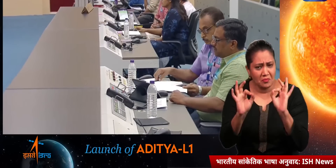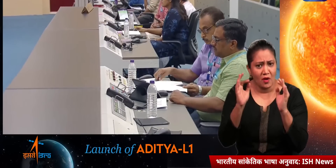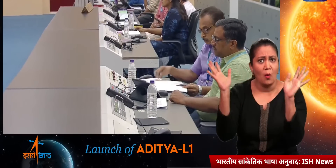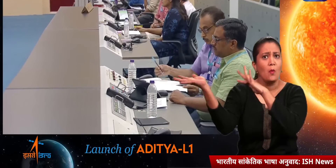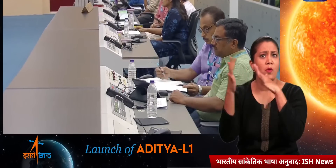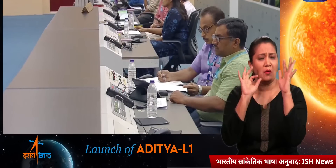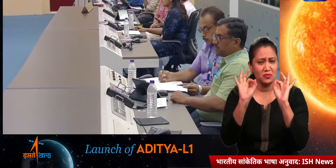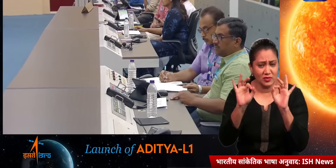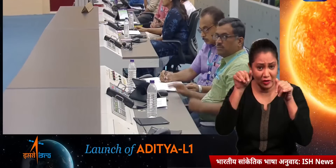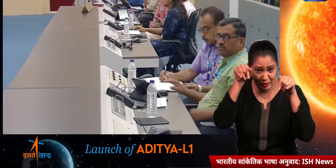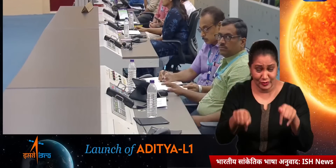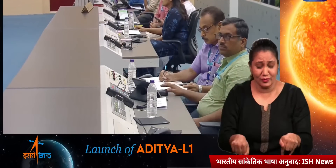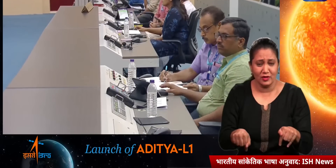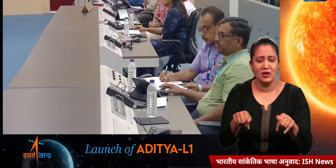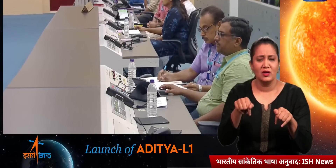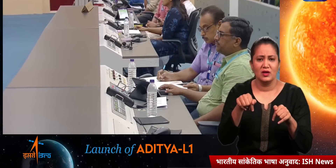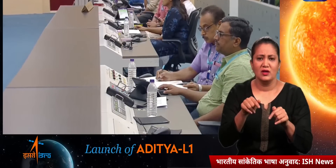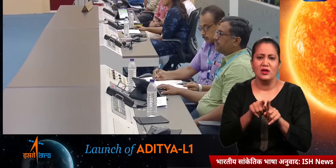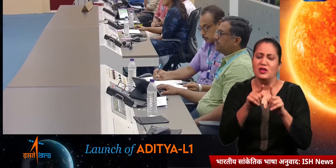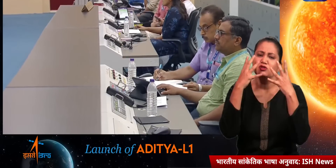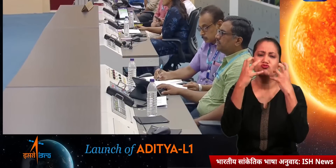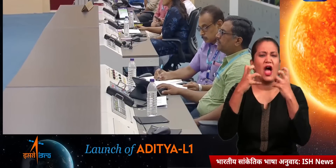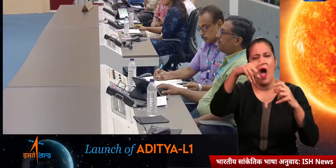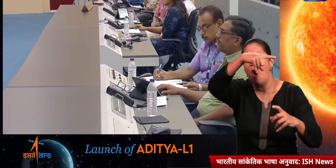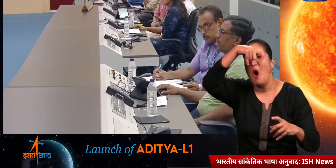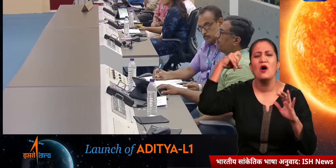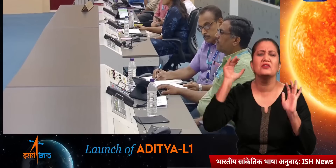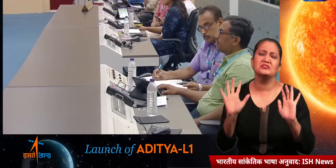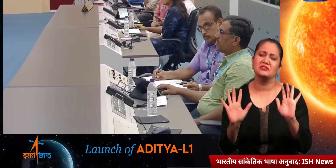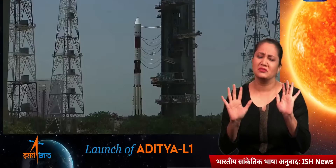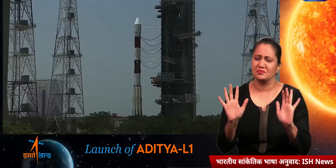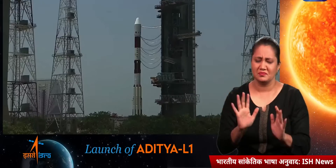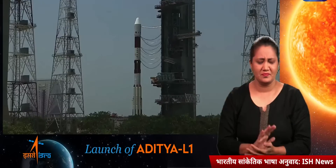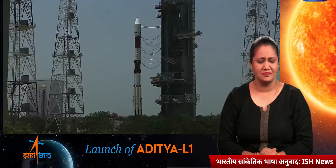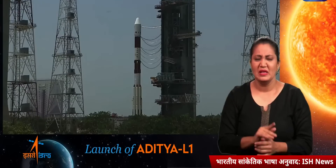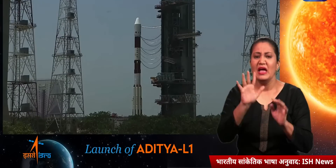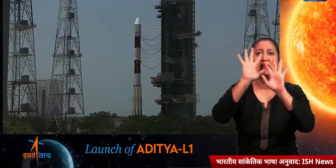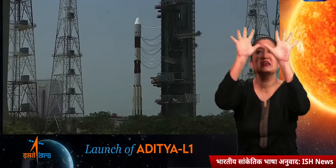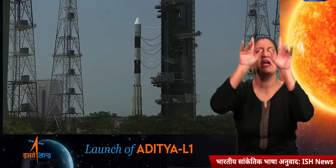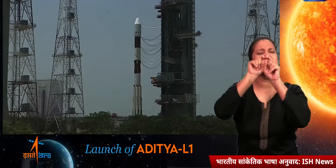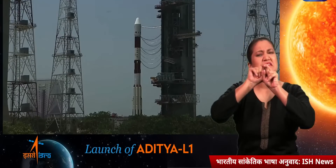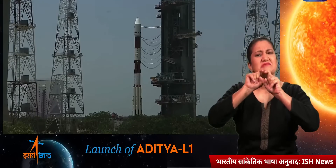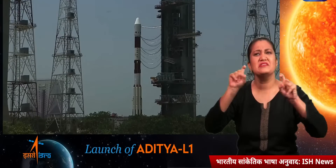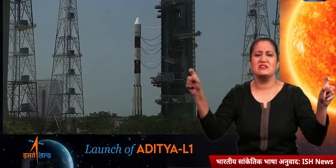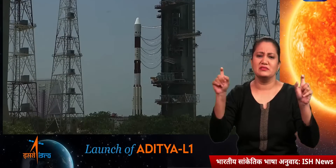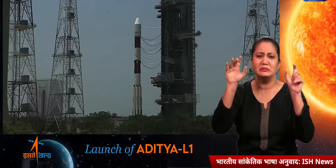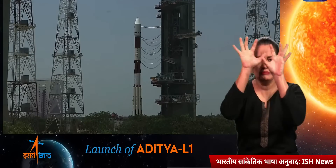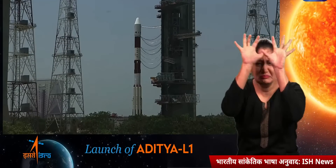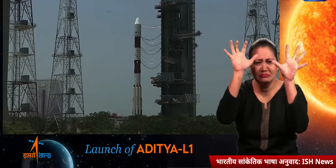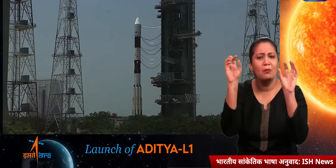Weather today is going to be dry and hot. The skies will remain clear.